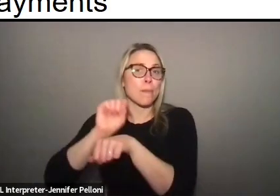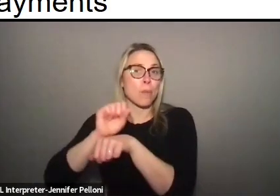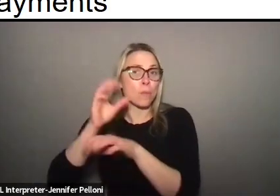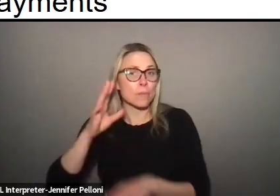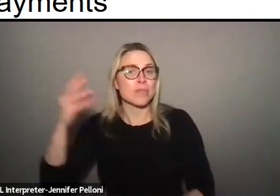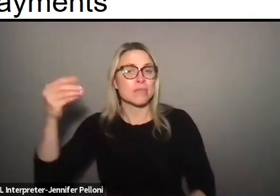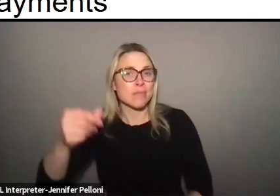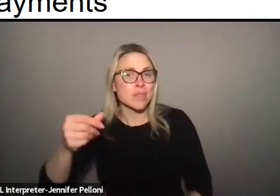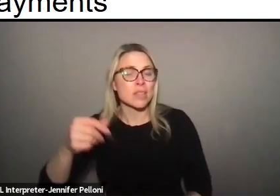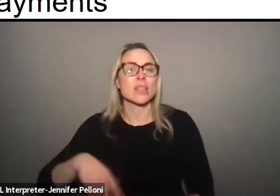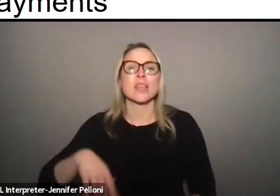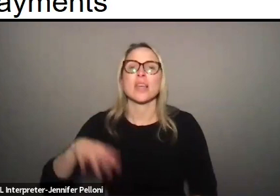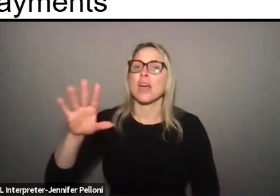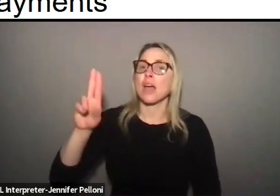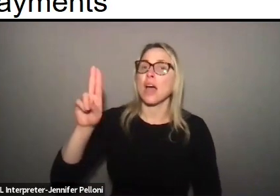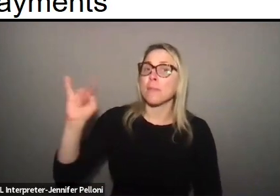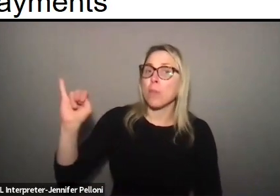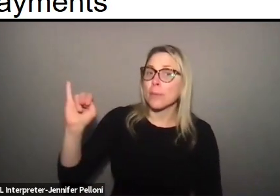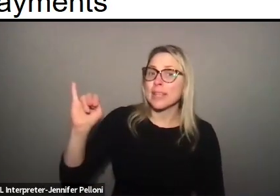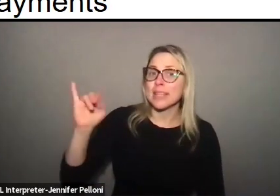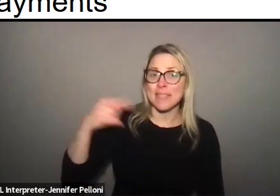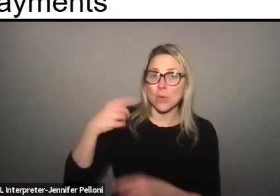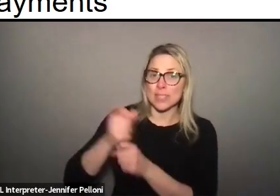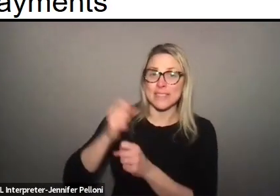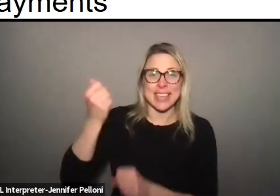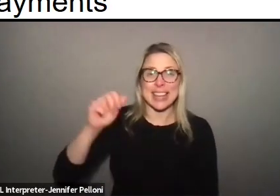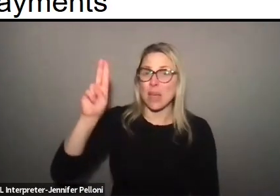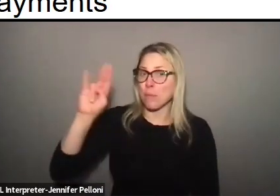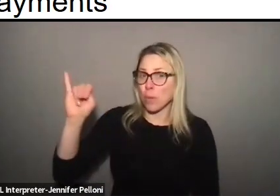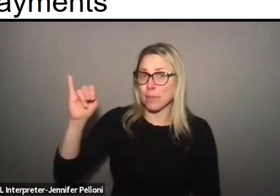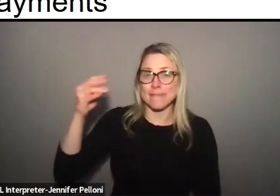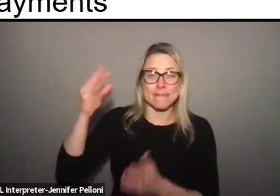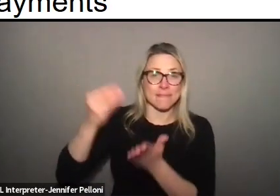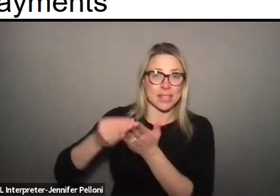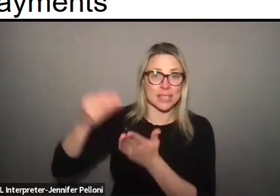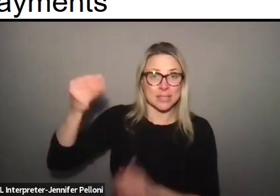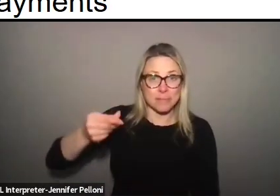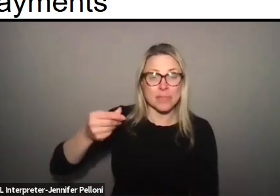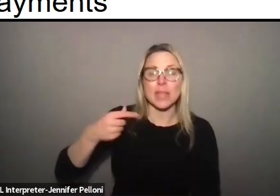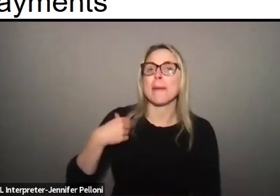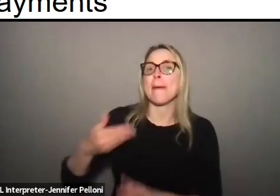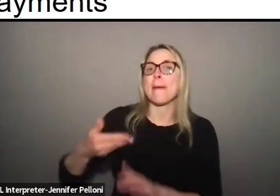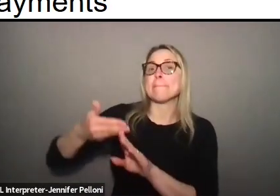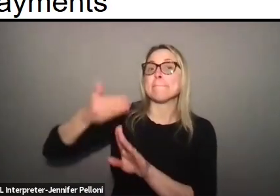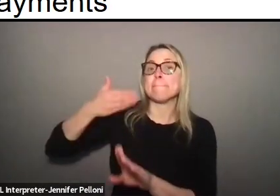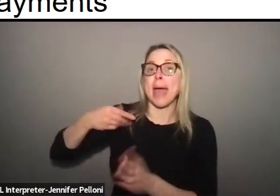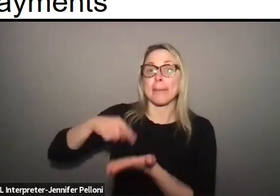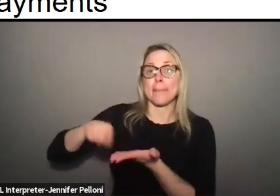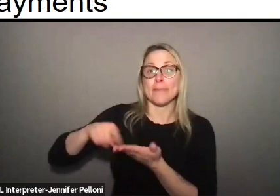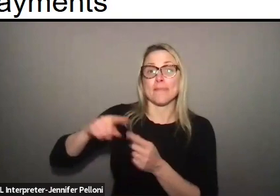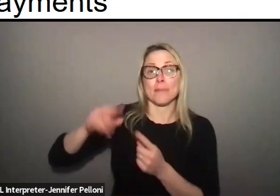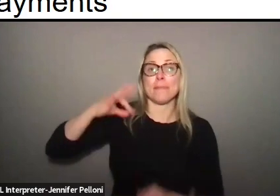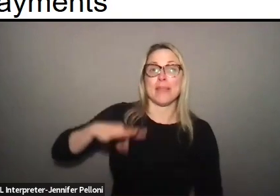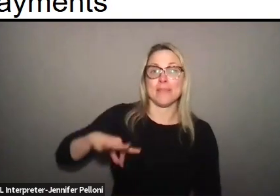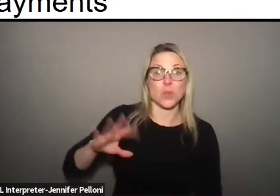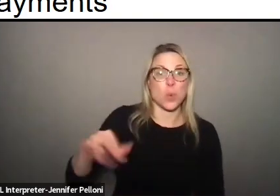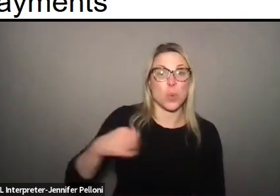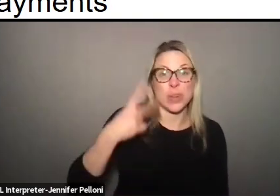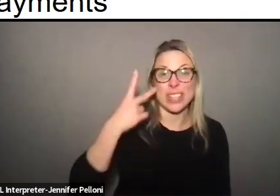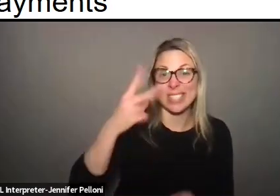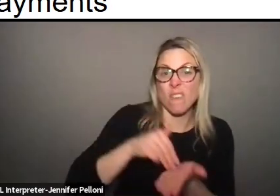unemployment funds, if they're unemployed at any time, back payments from benefits. Boy, this is a big one we